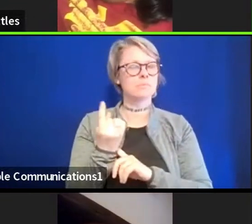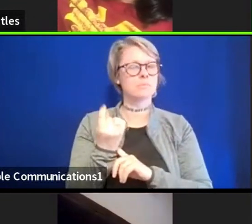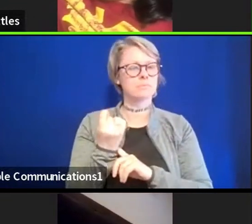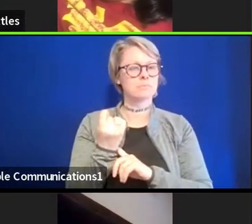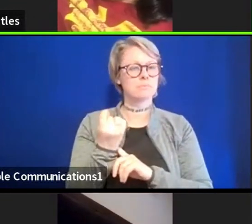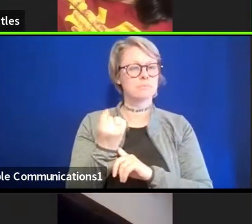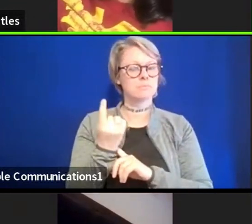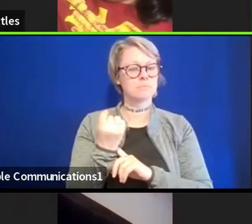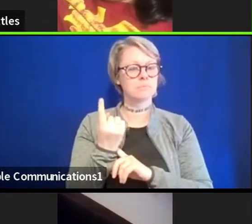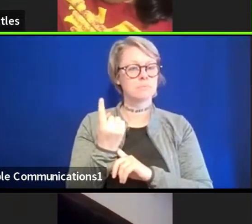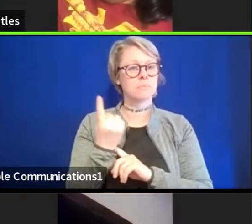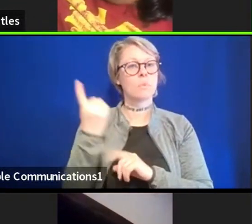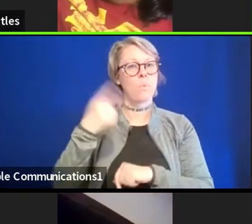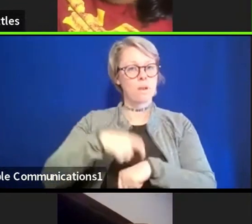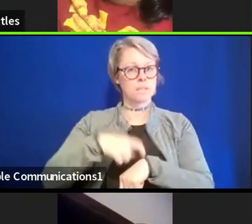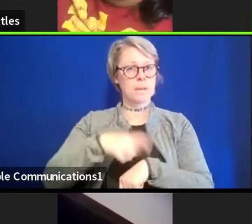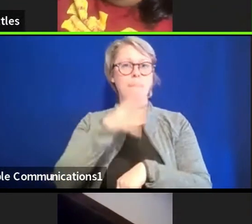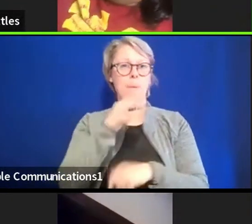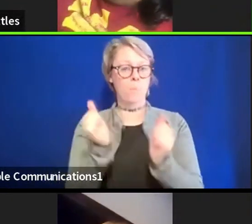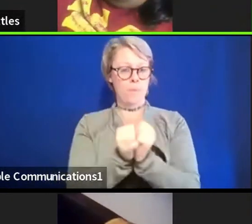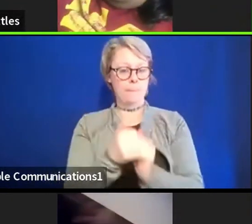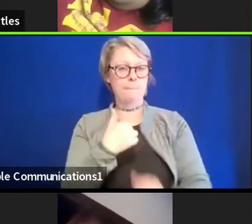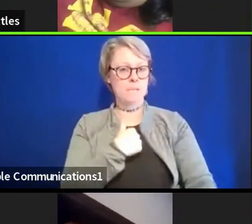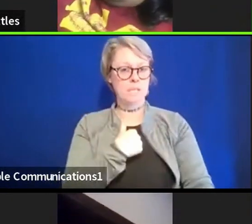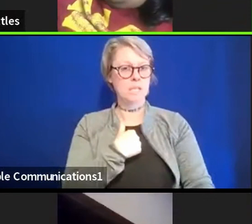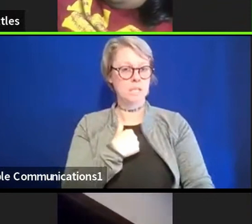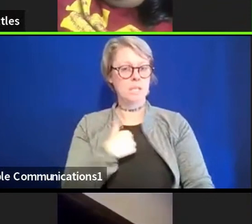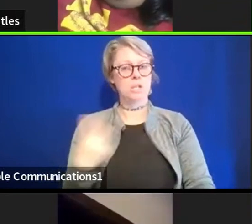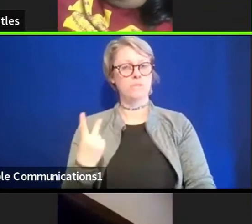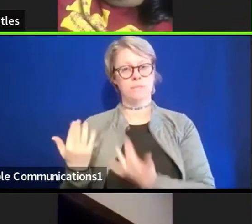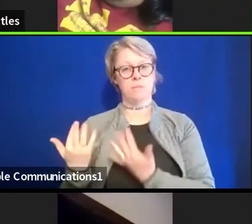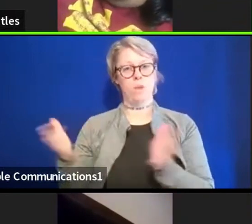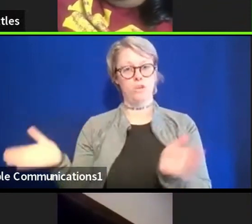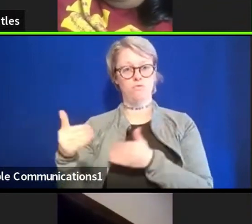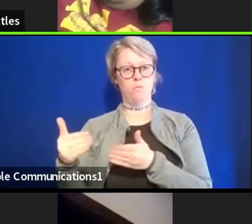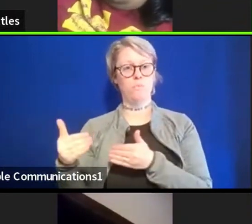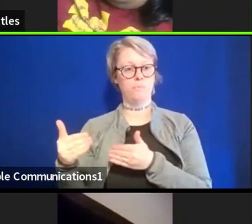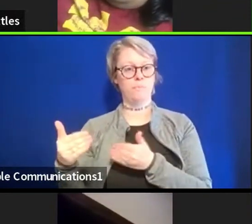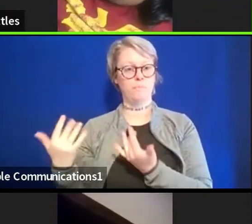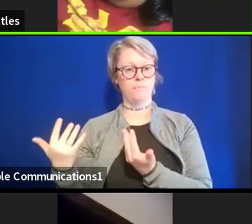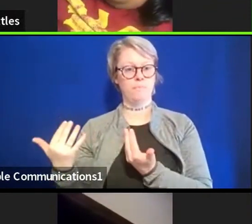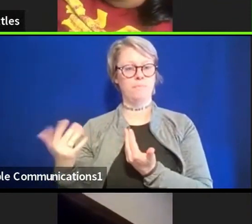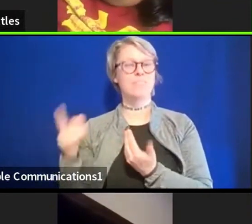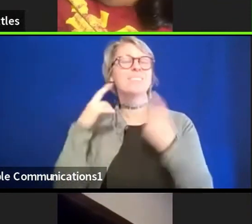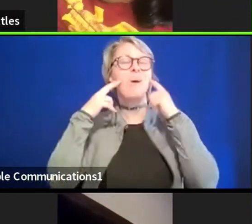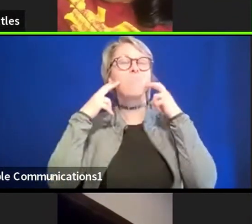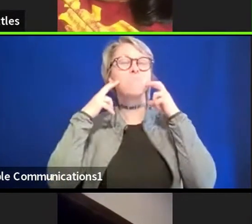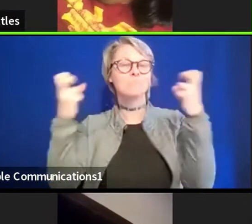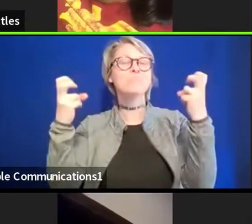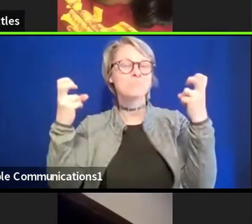like, my mom was there with me. She was in the waiting room, and I had to get my wisdom teeth